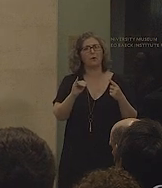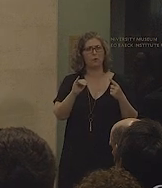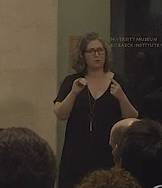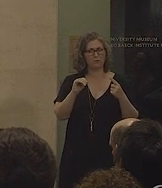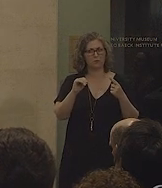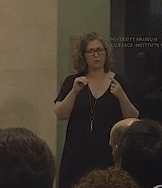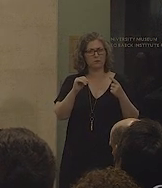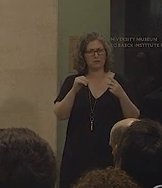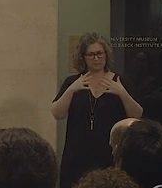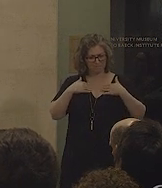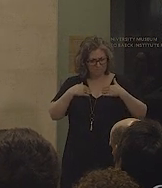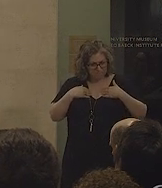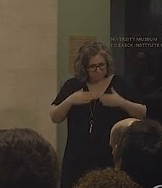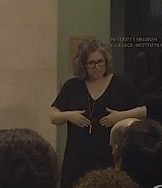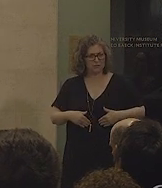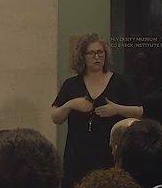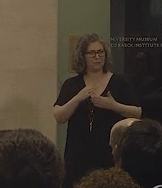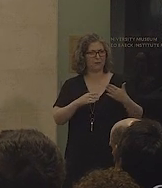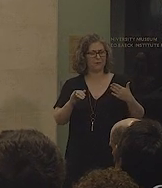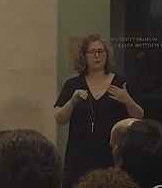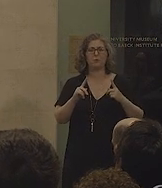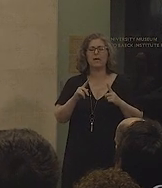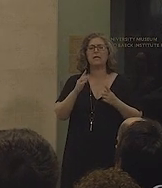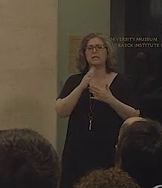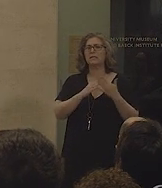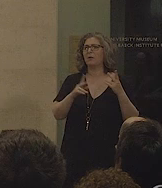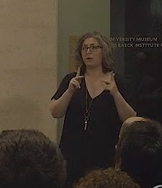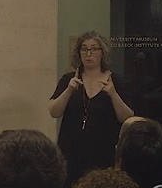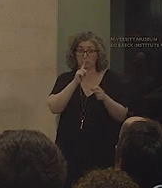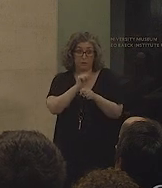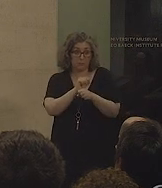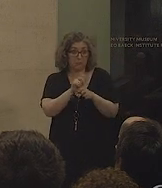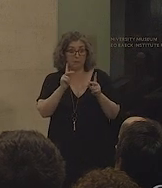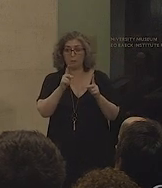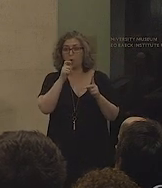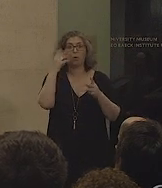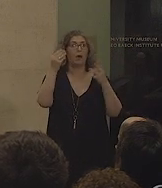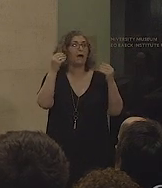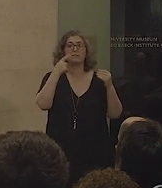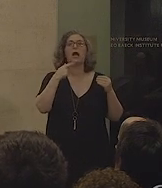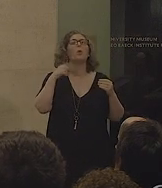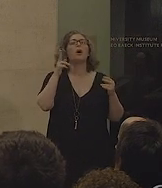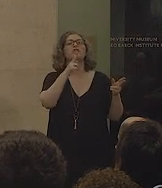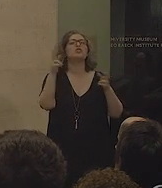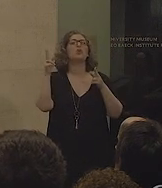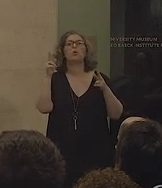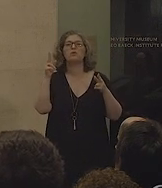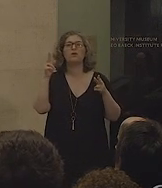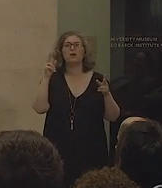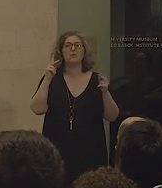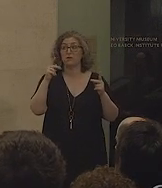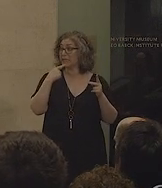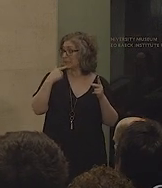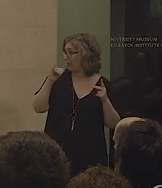physical aspect to it. I mean, some people, literally, these are the people who go out and say, we're going to shoot someone up. They